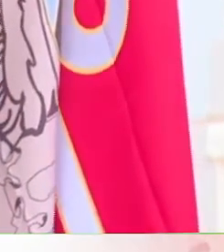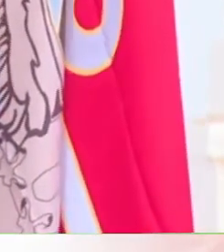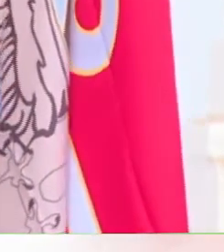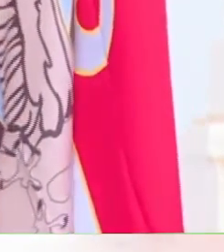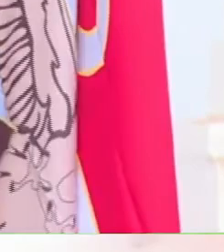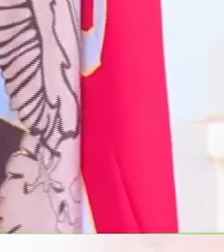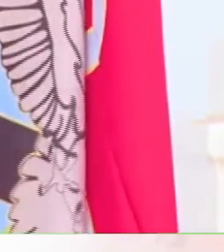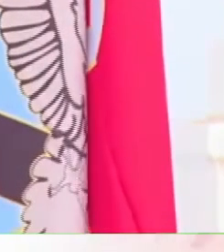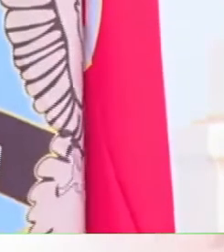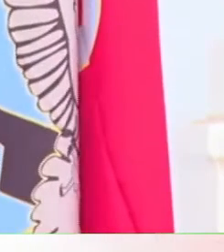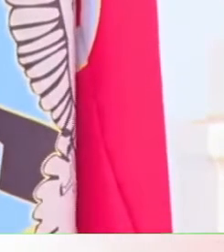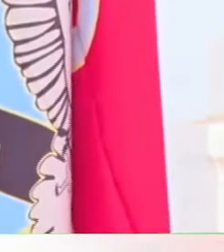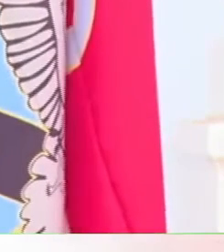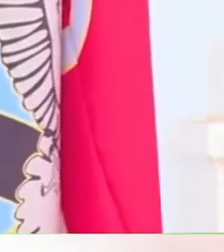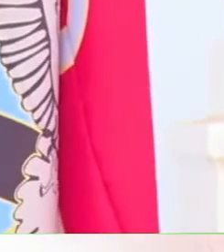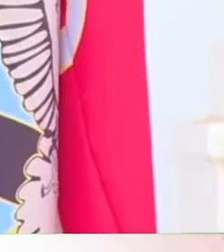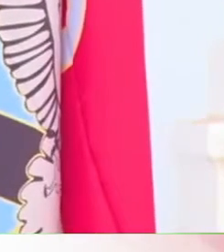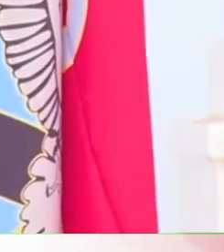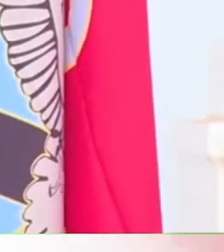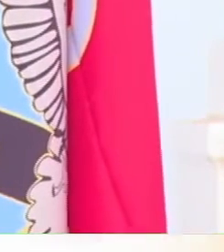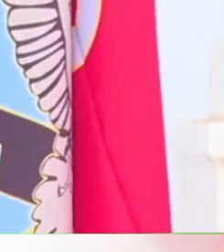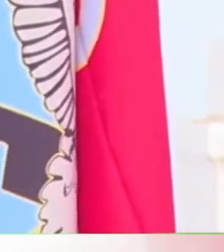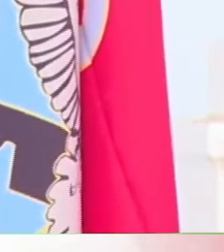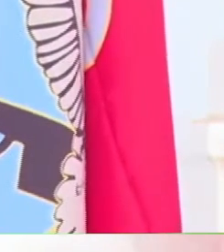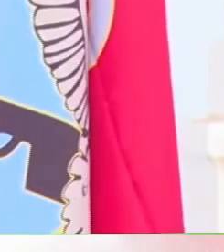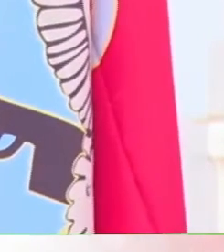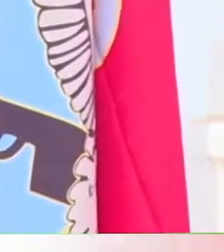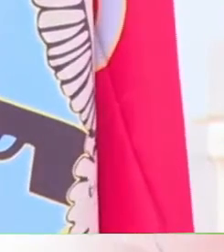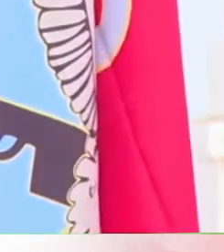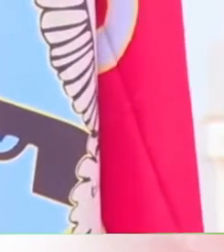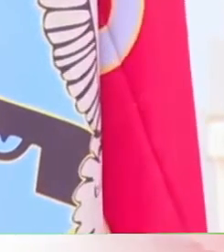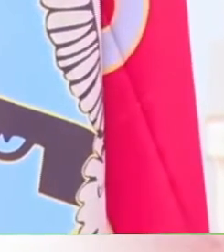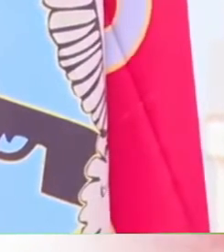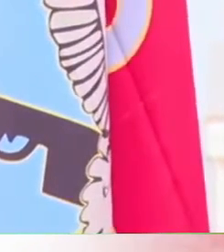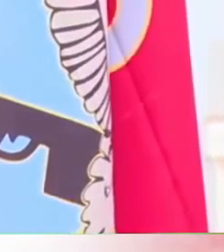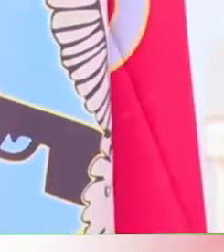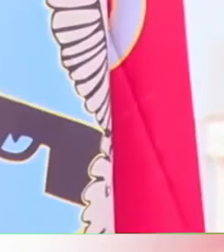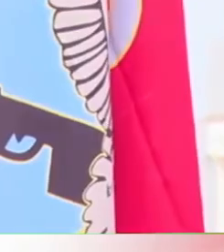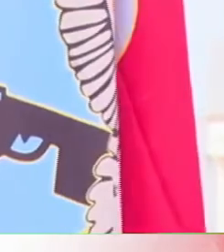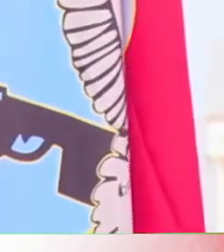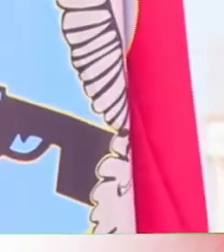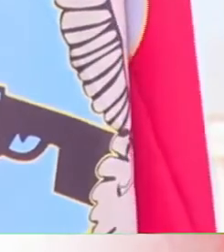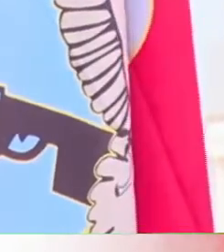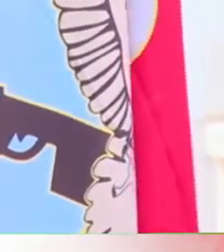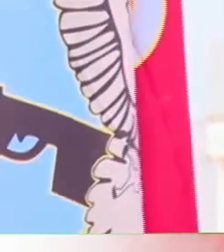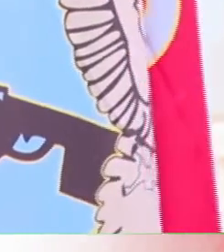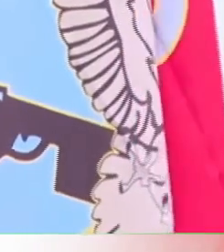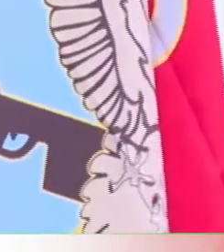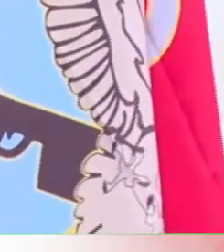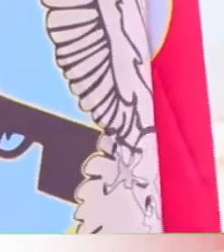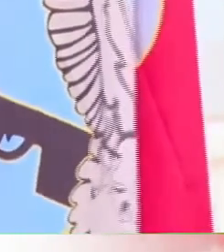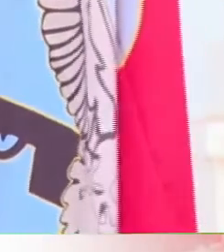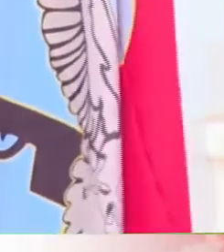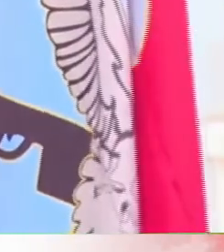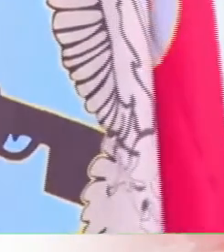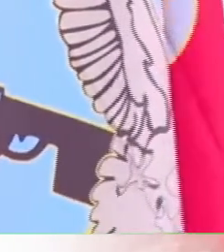crematoria ceremonies shall be limited to the immediate family of the deceased, with a number capped at no more than